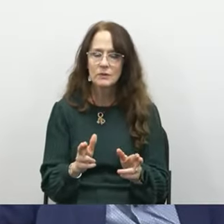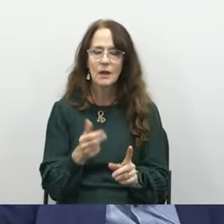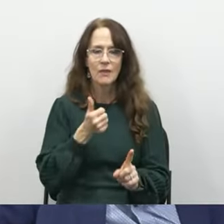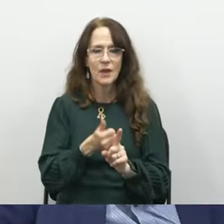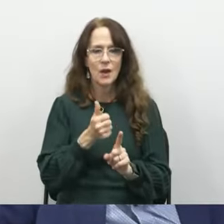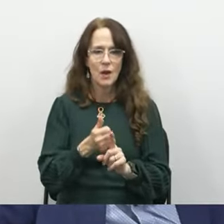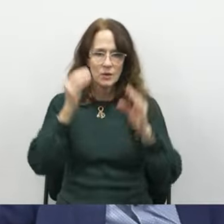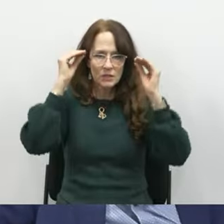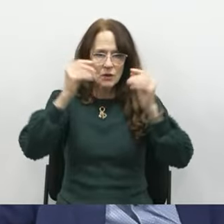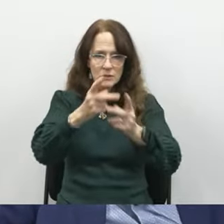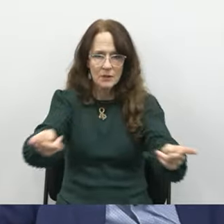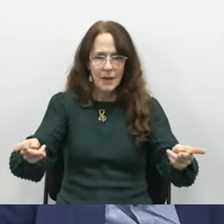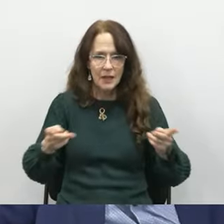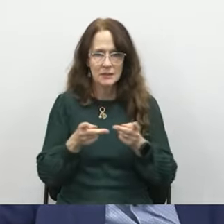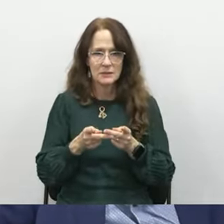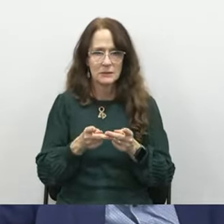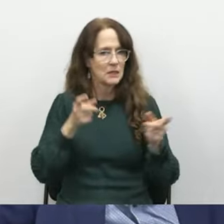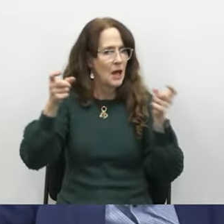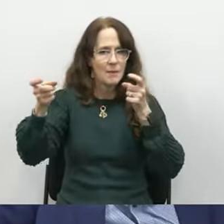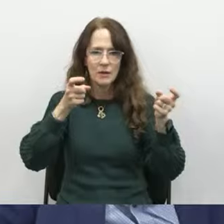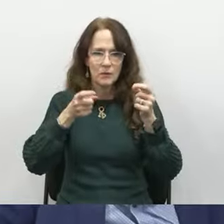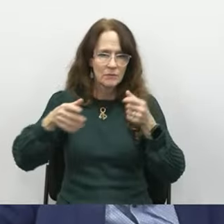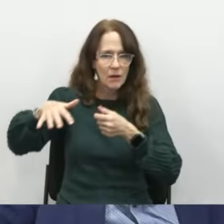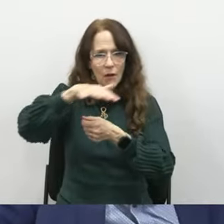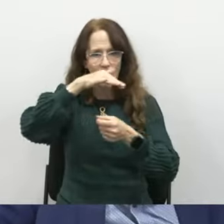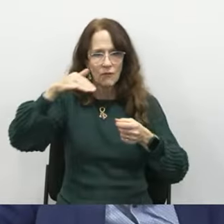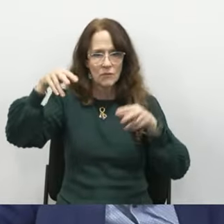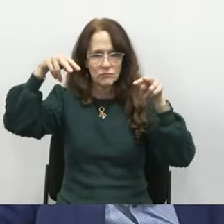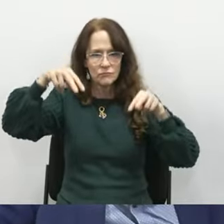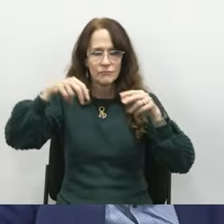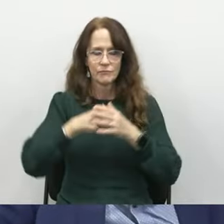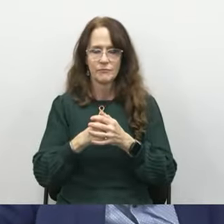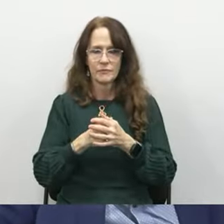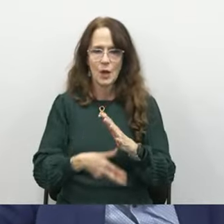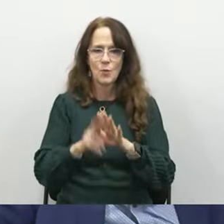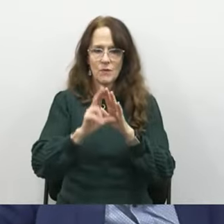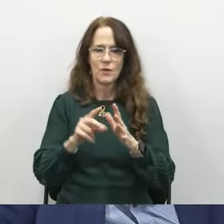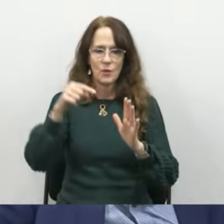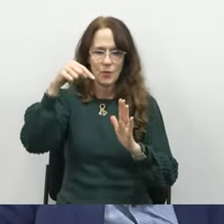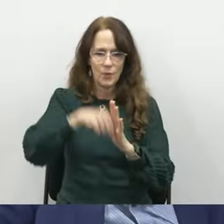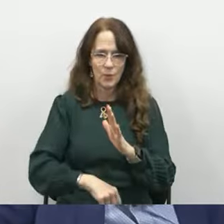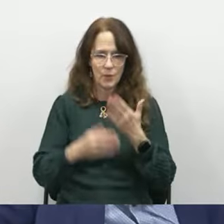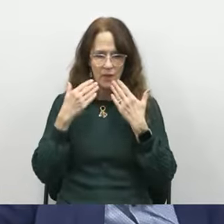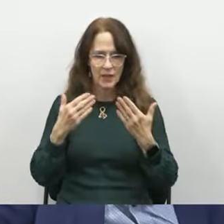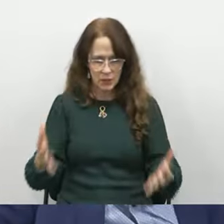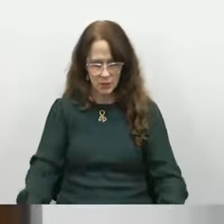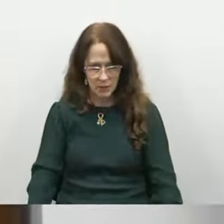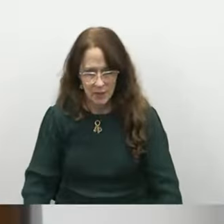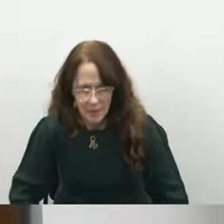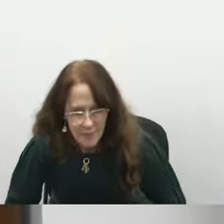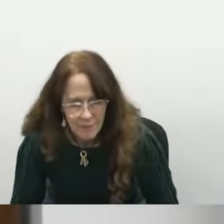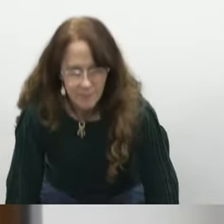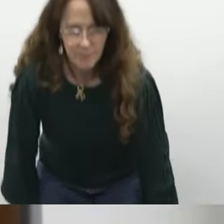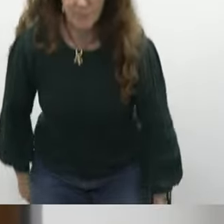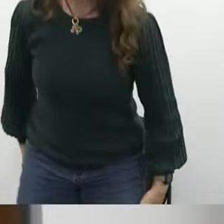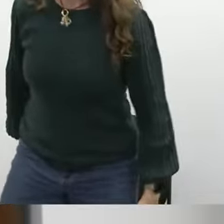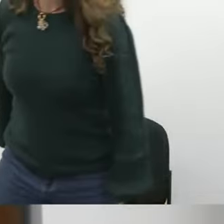instructional spaces, not administrative overhead. Please review thoroughly. Thank you.